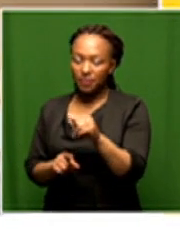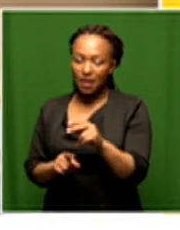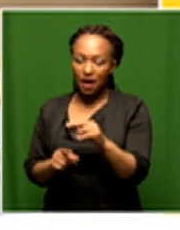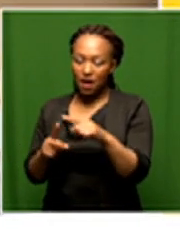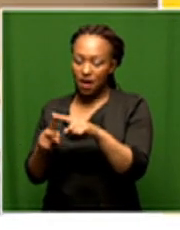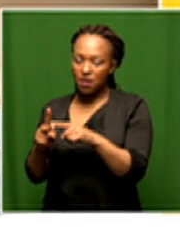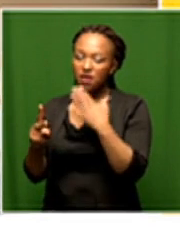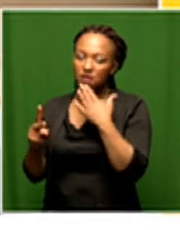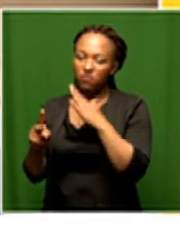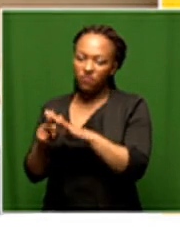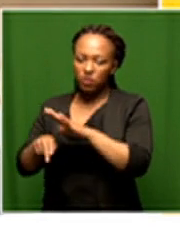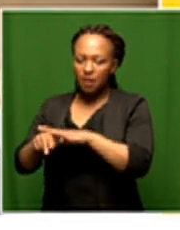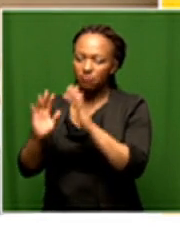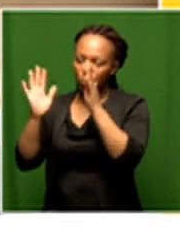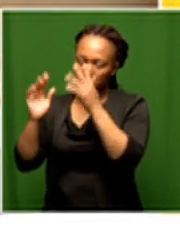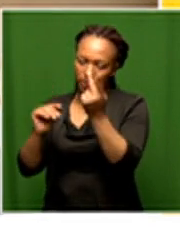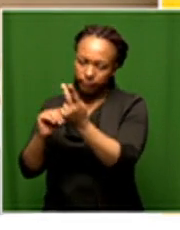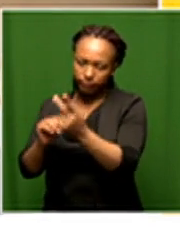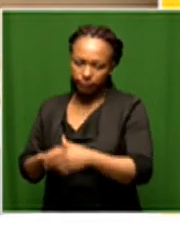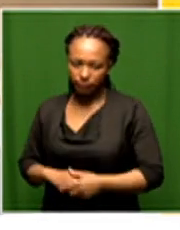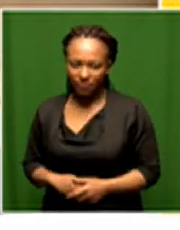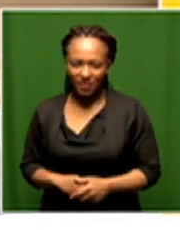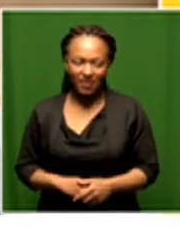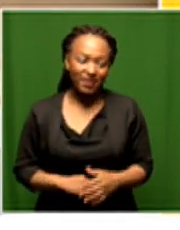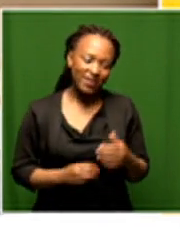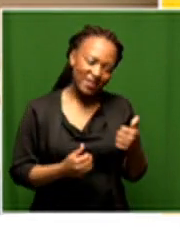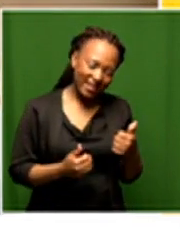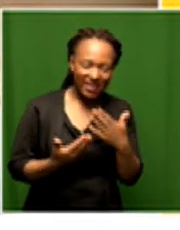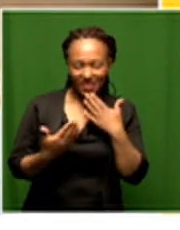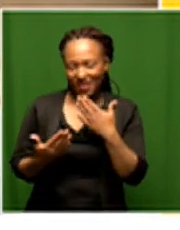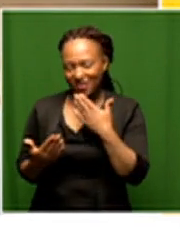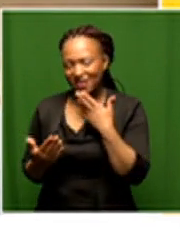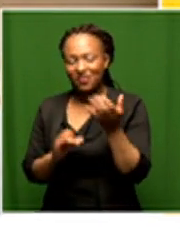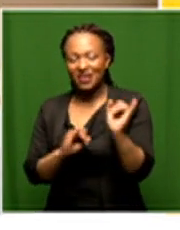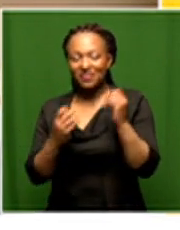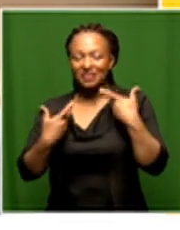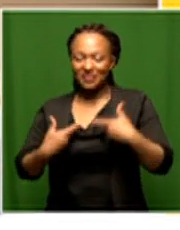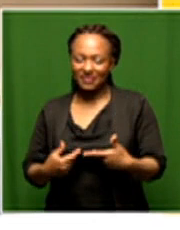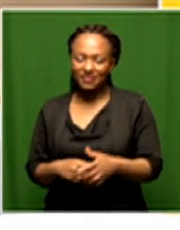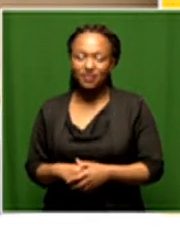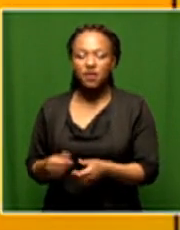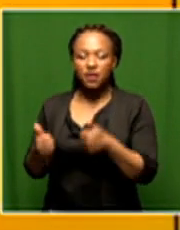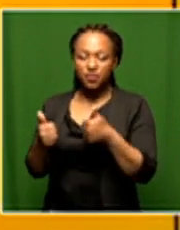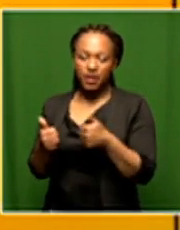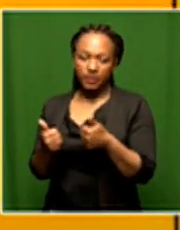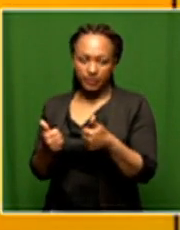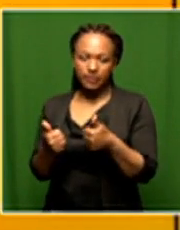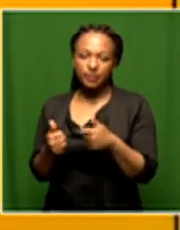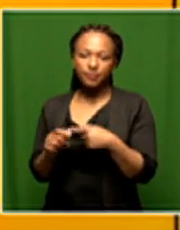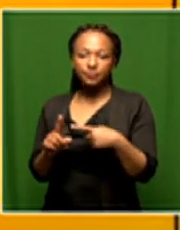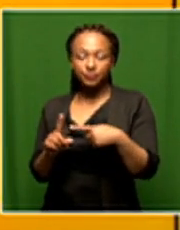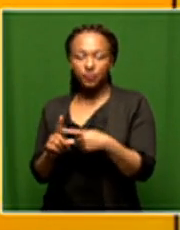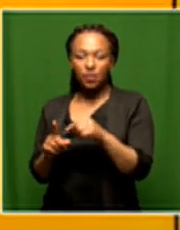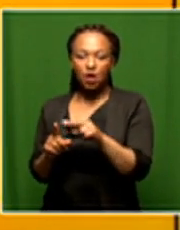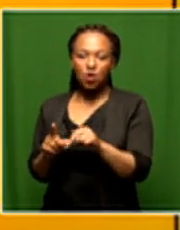time. And once again, congratulations. All right. Thank you so much for having us. Good stuff. Great stuff. Now, that was